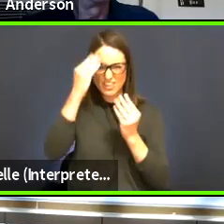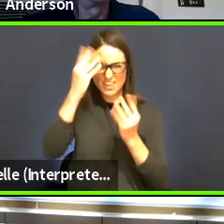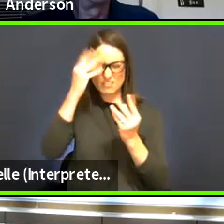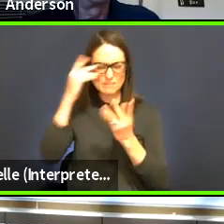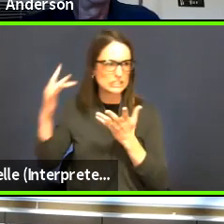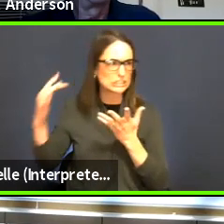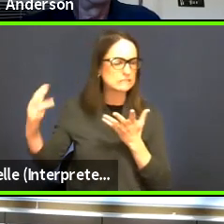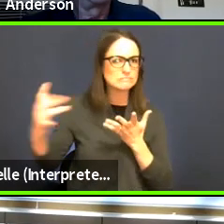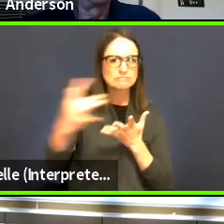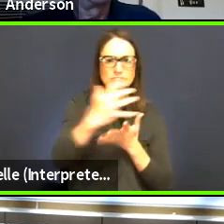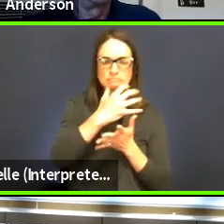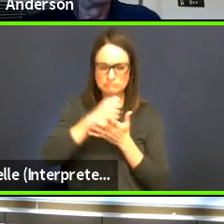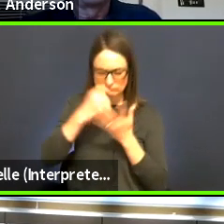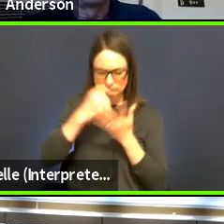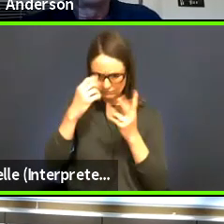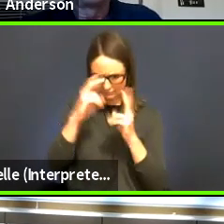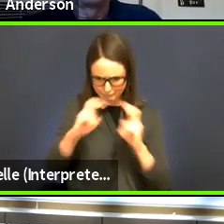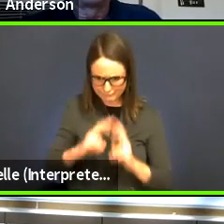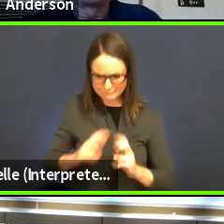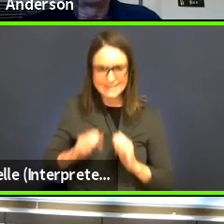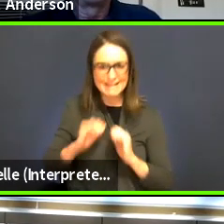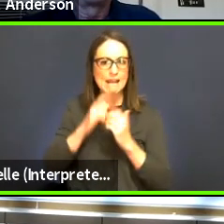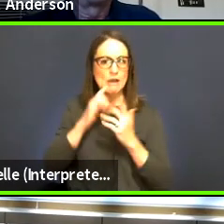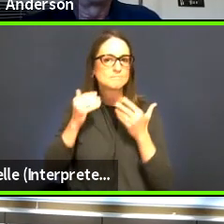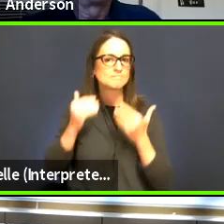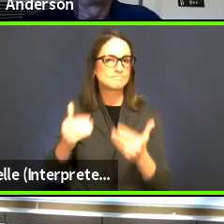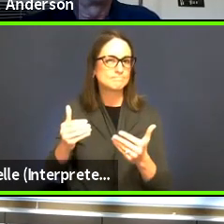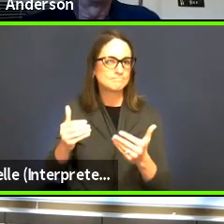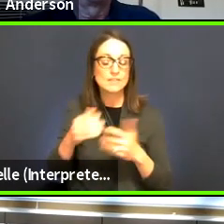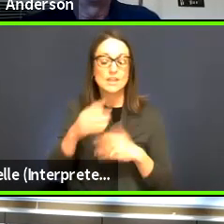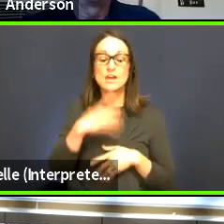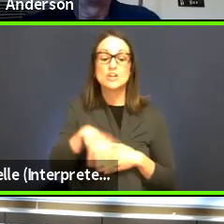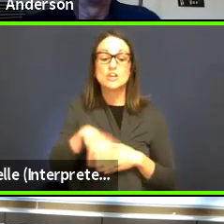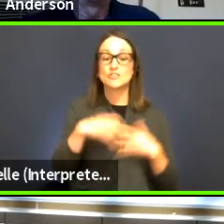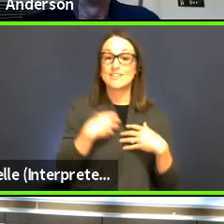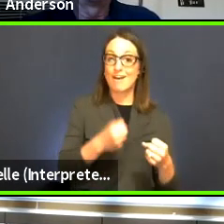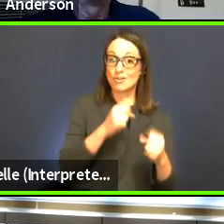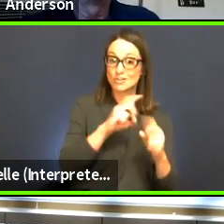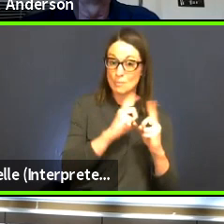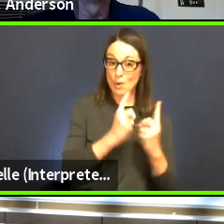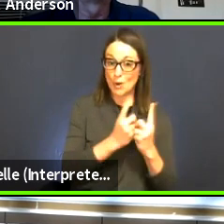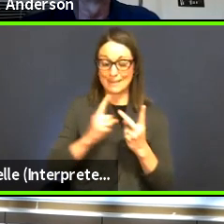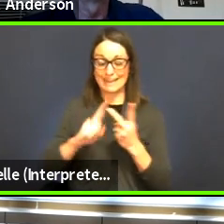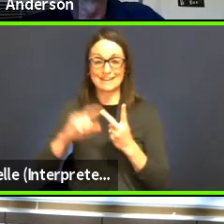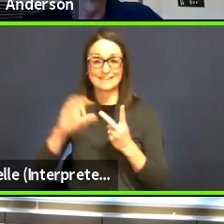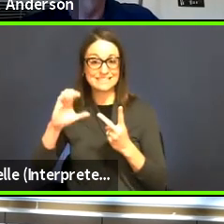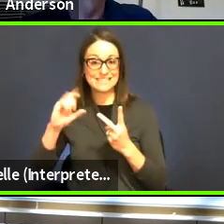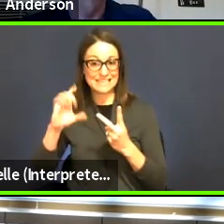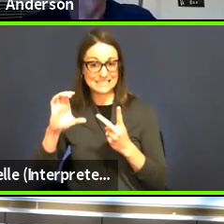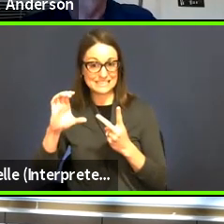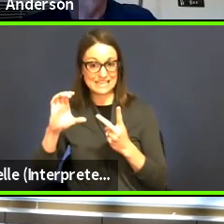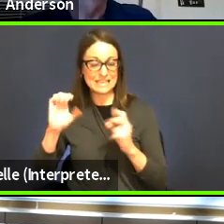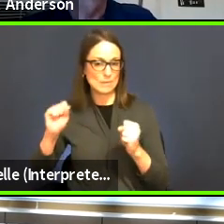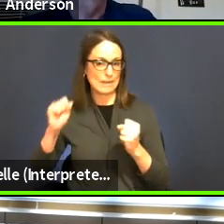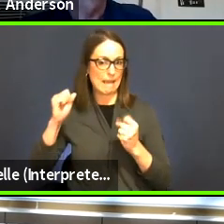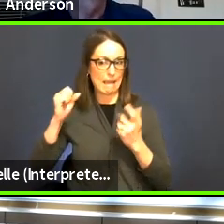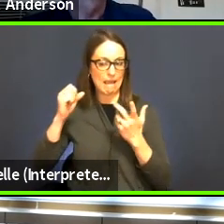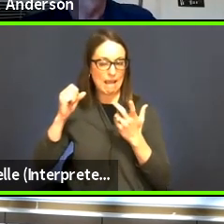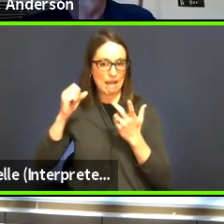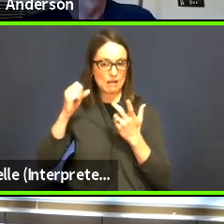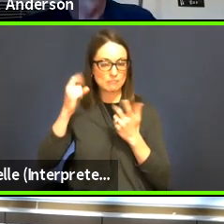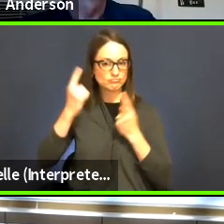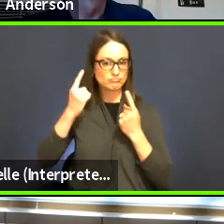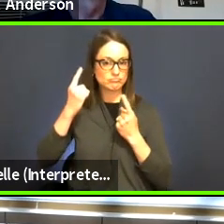go forward. Given the guidance from the health department and the CDC, we are able to consider residence hall rooms